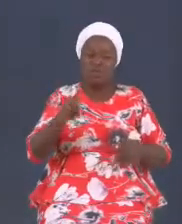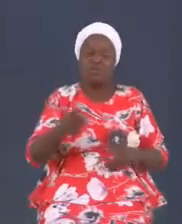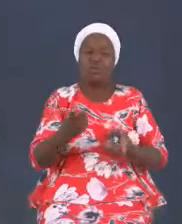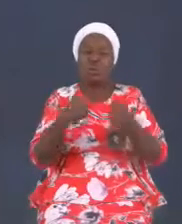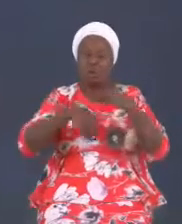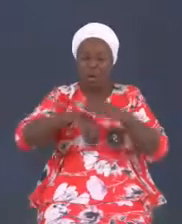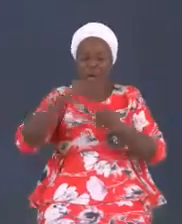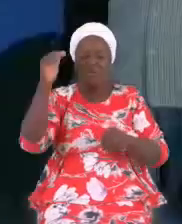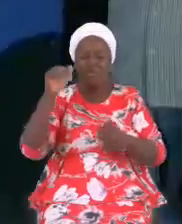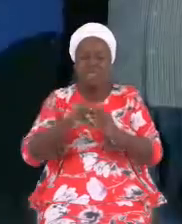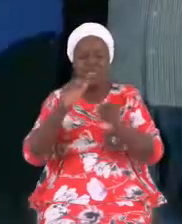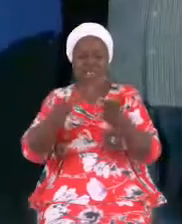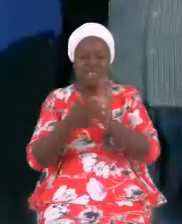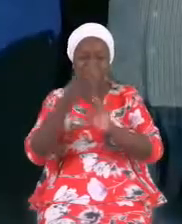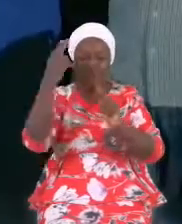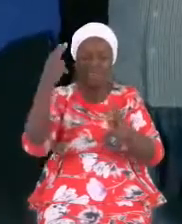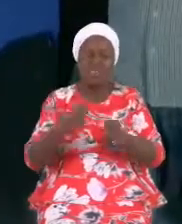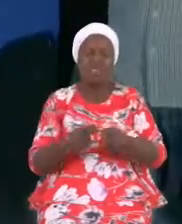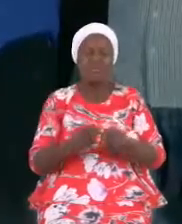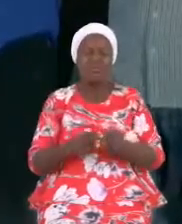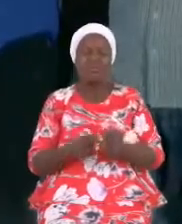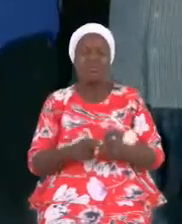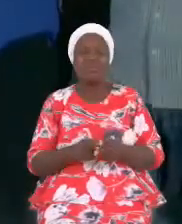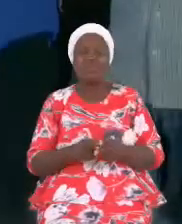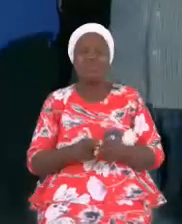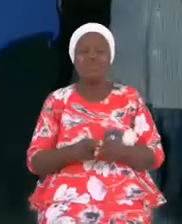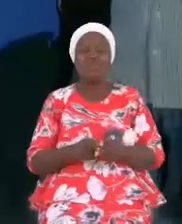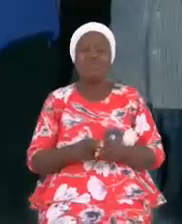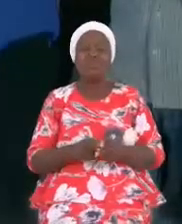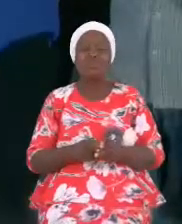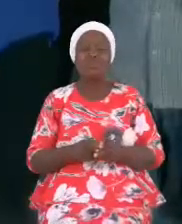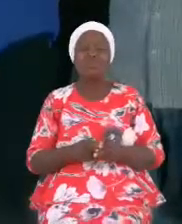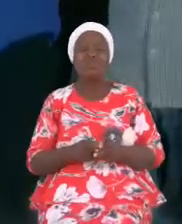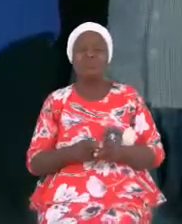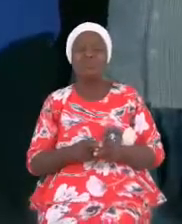in Jesus' name.